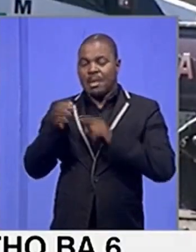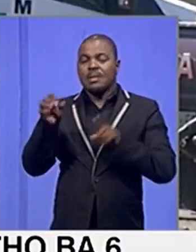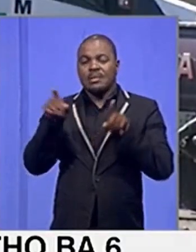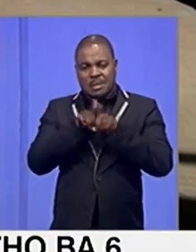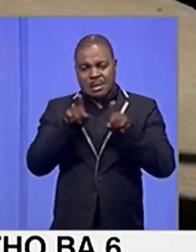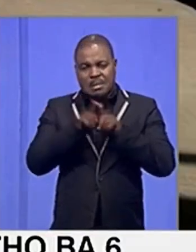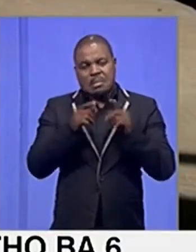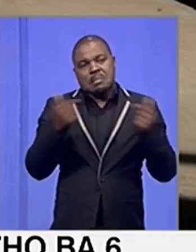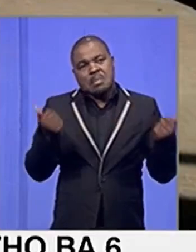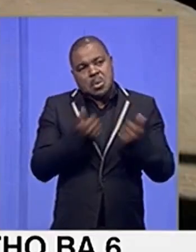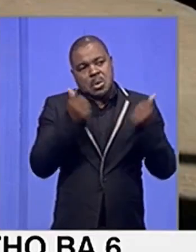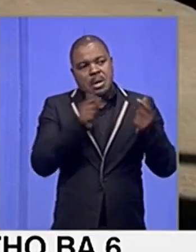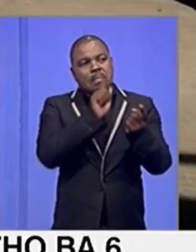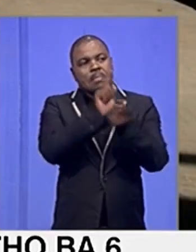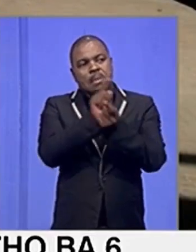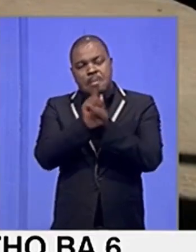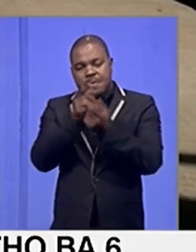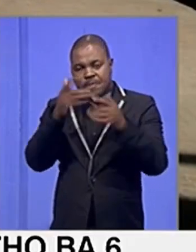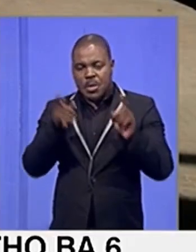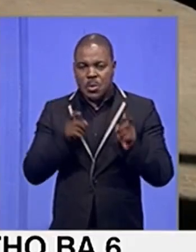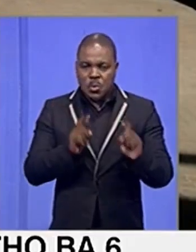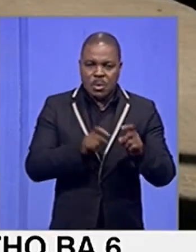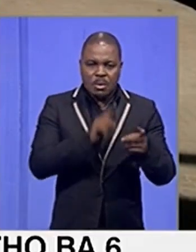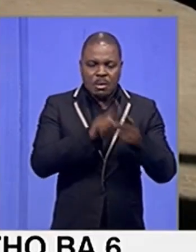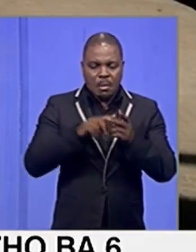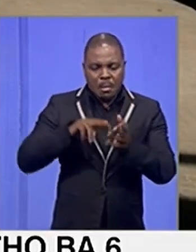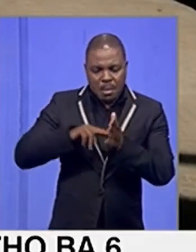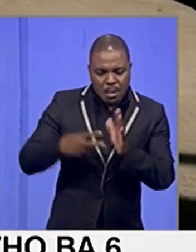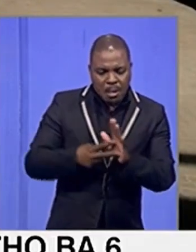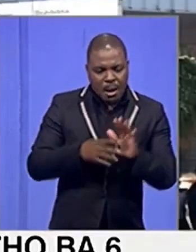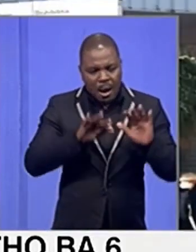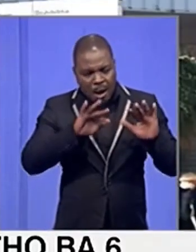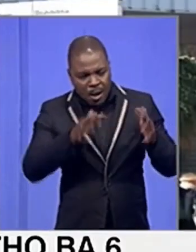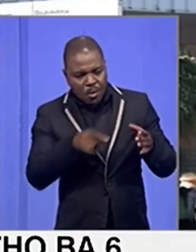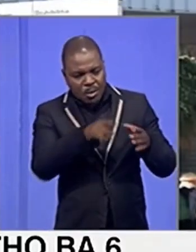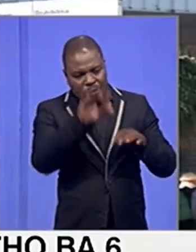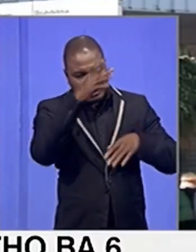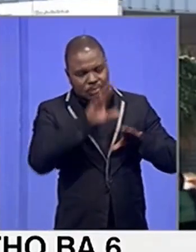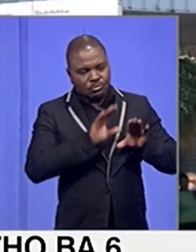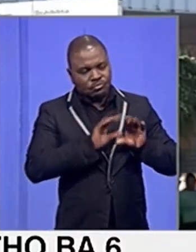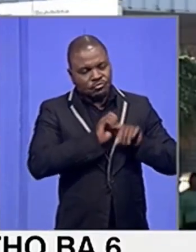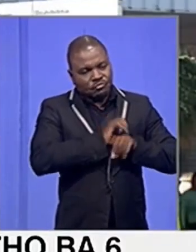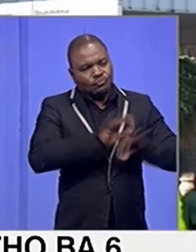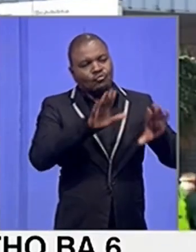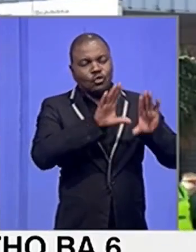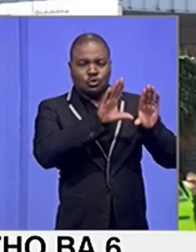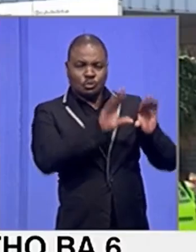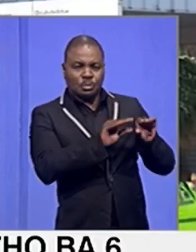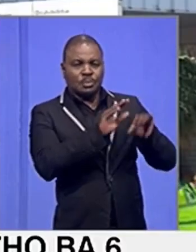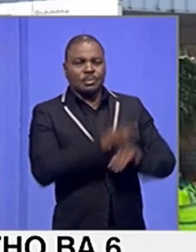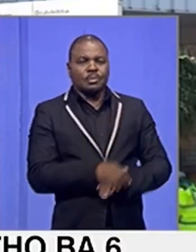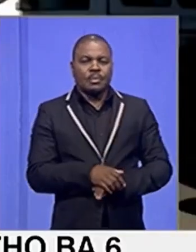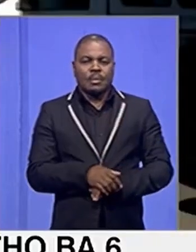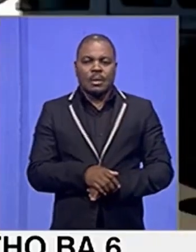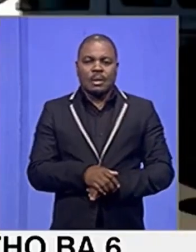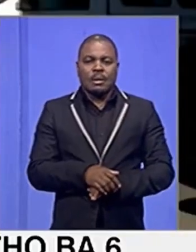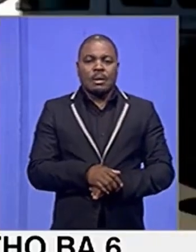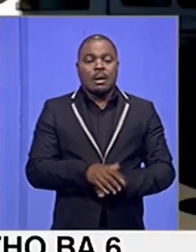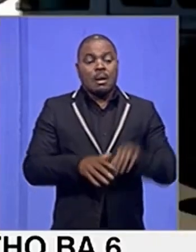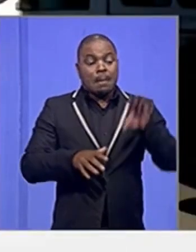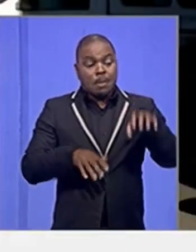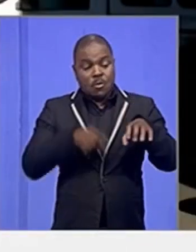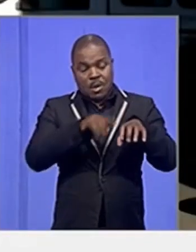shetse ba swere kopano ya tshoganyetso le go logišana maano a go thibela go keka ga bolwetse jo. Re potapotilwe ke porofense tse